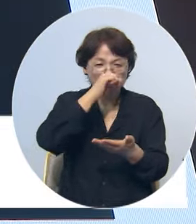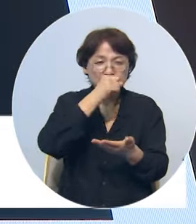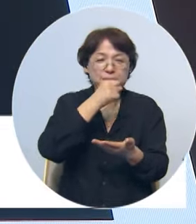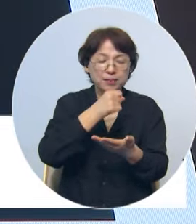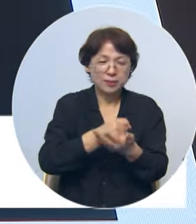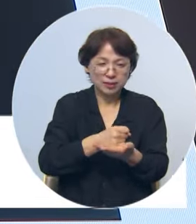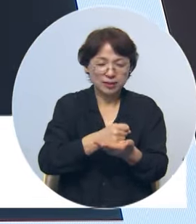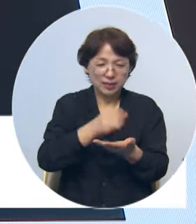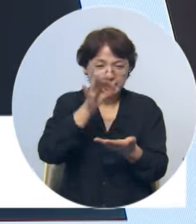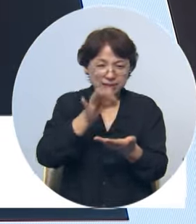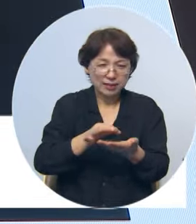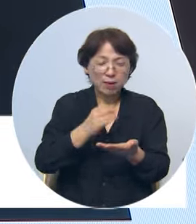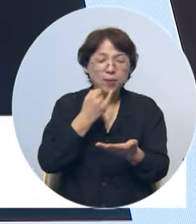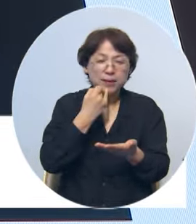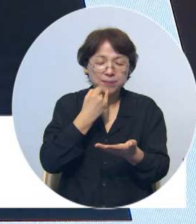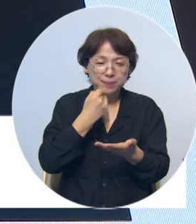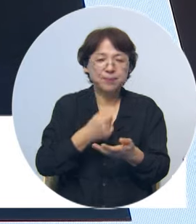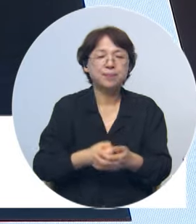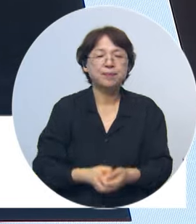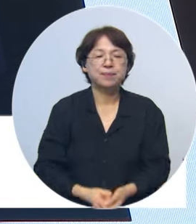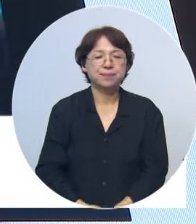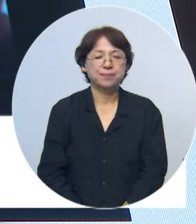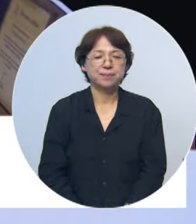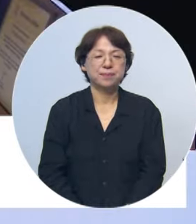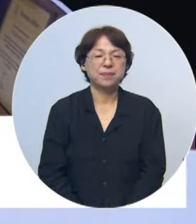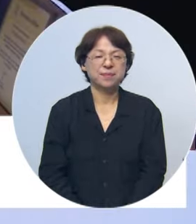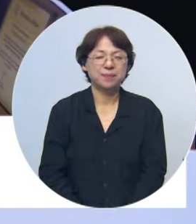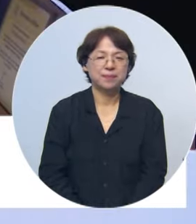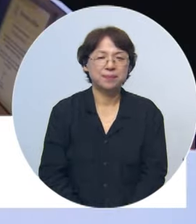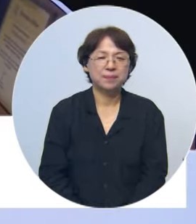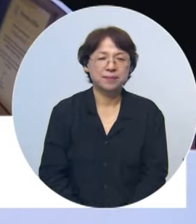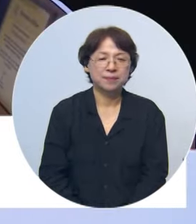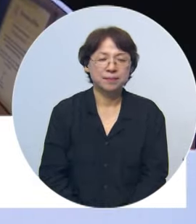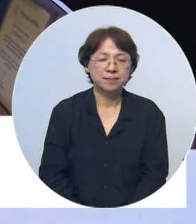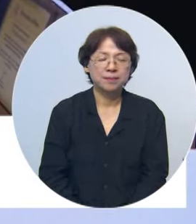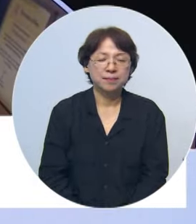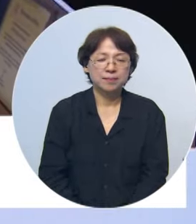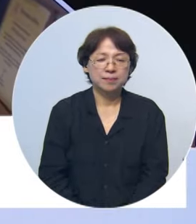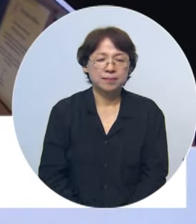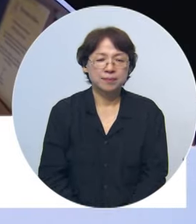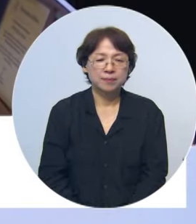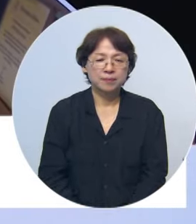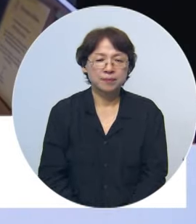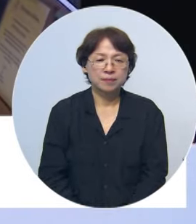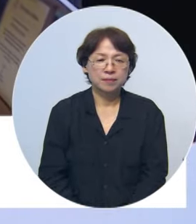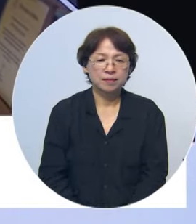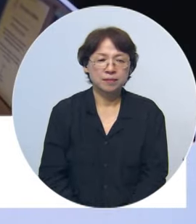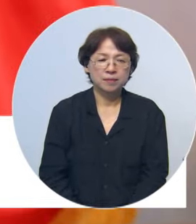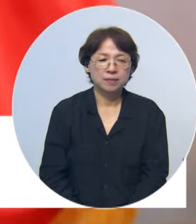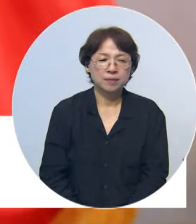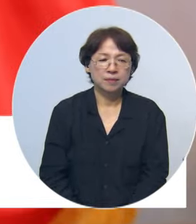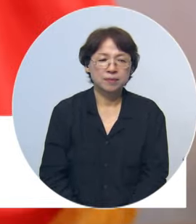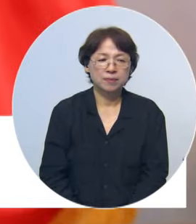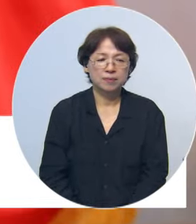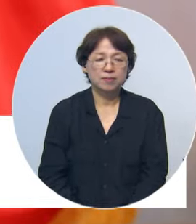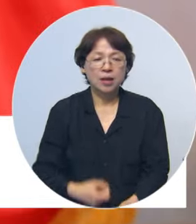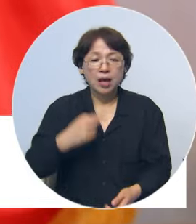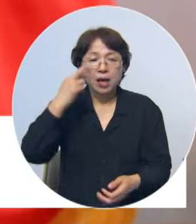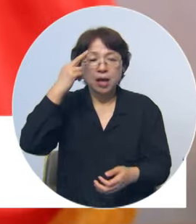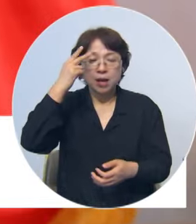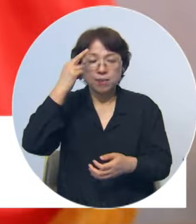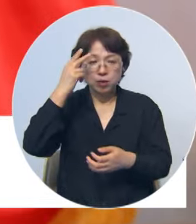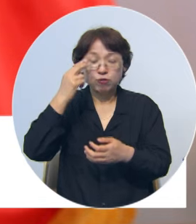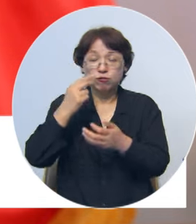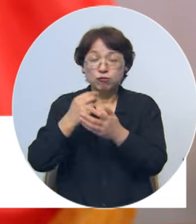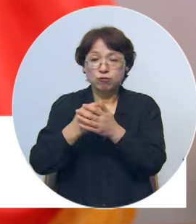power station, I think it's a very fair price, you know, they gave us, you know, which are offered to us. There is an issue of the IP